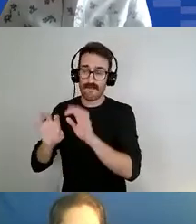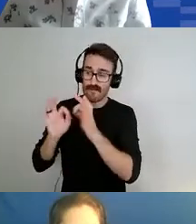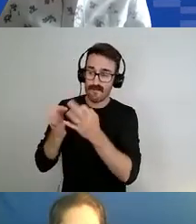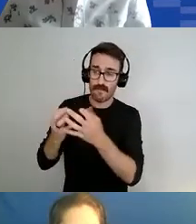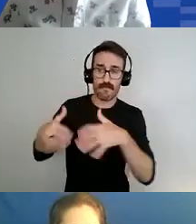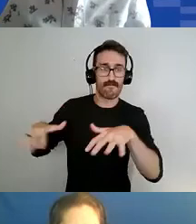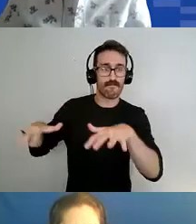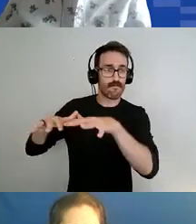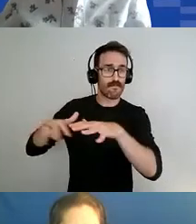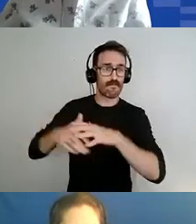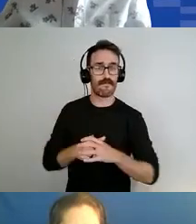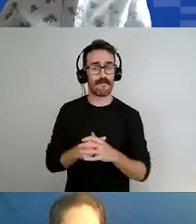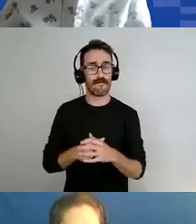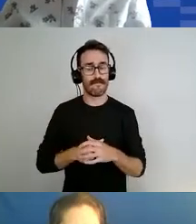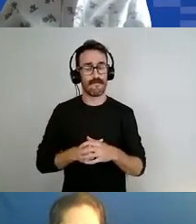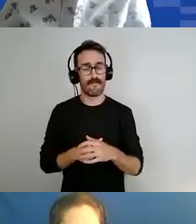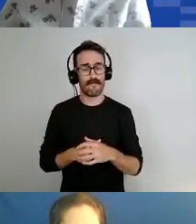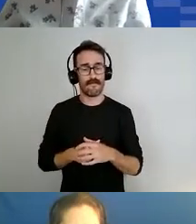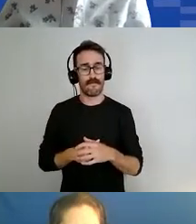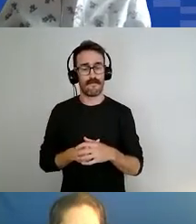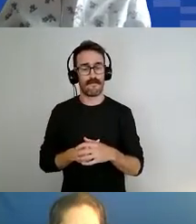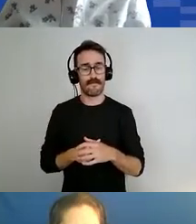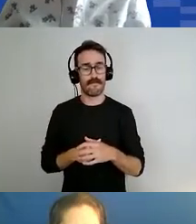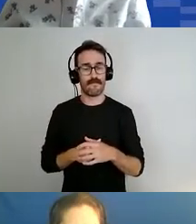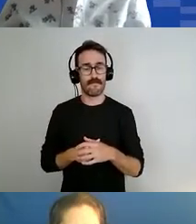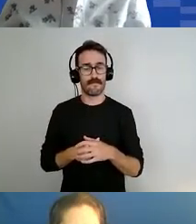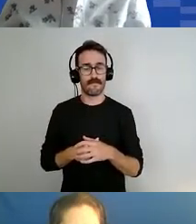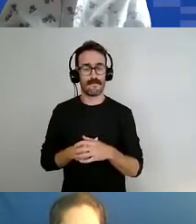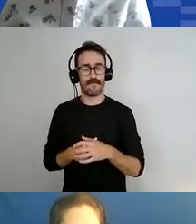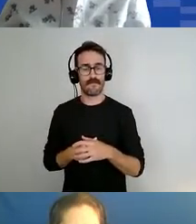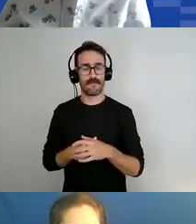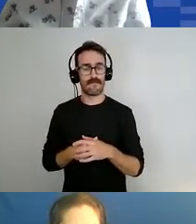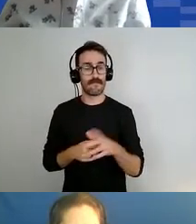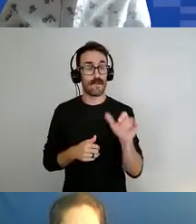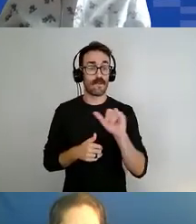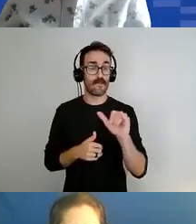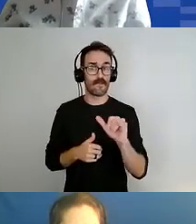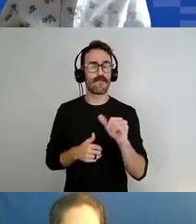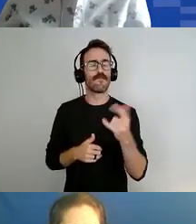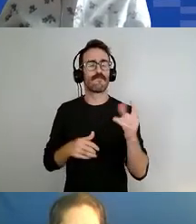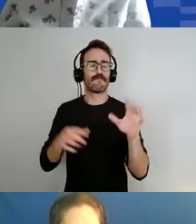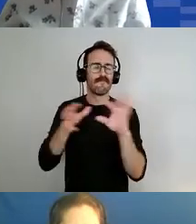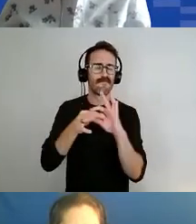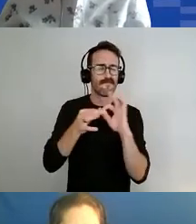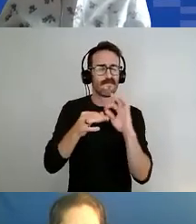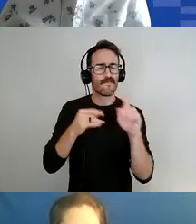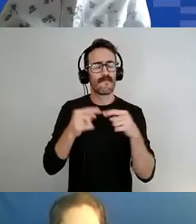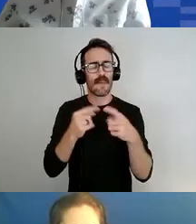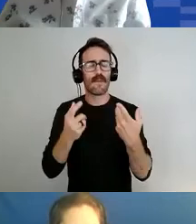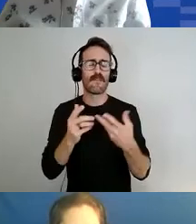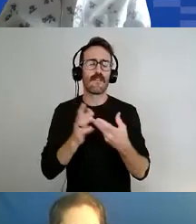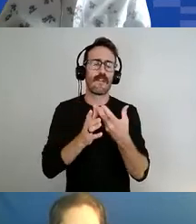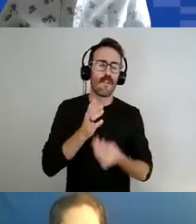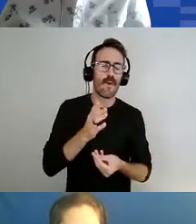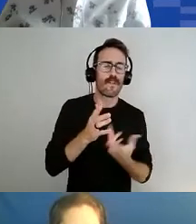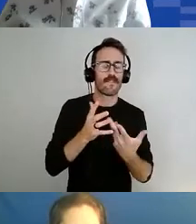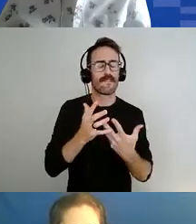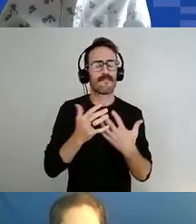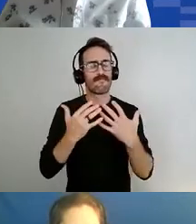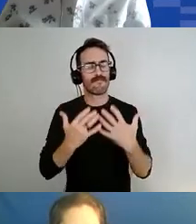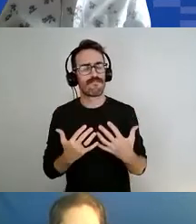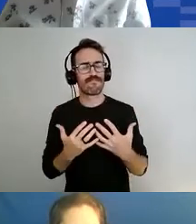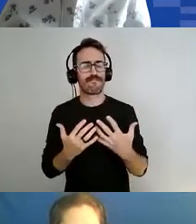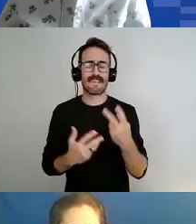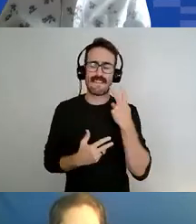So we also heard about experiences of loss or grief kind of associated with witnessing some